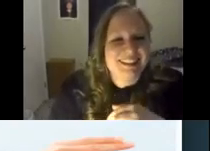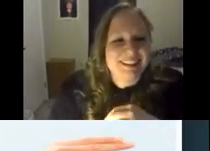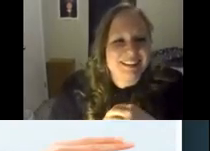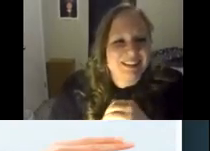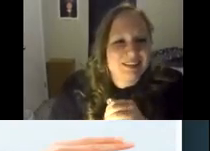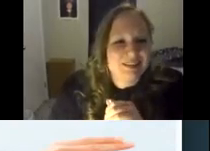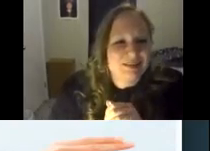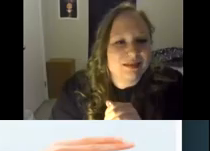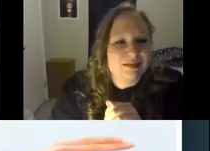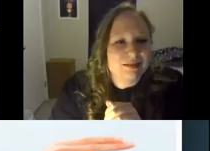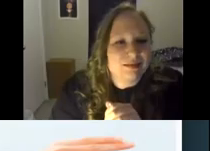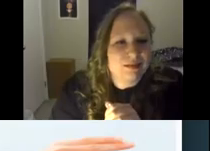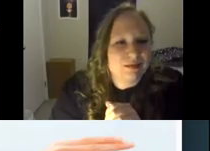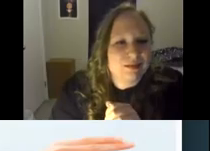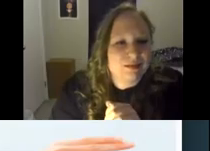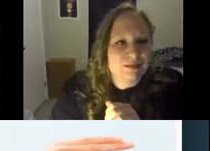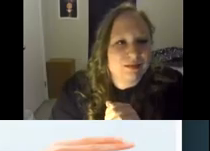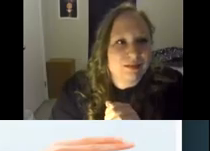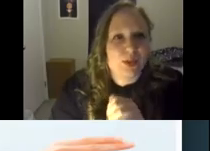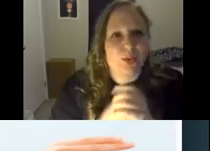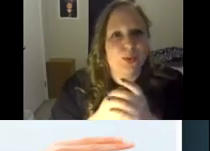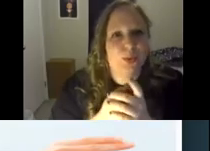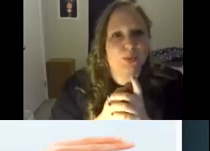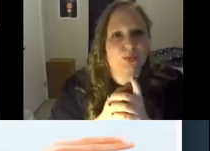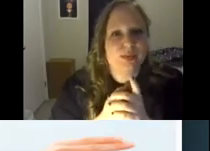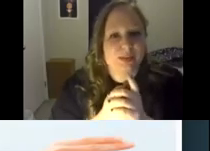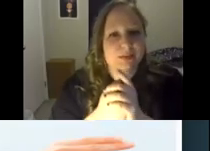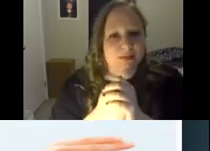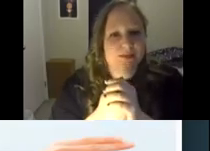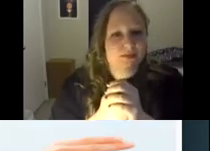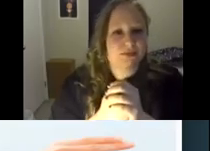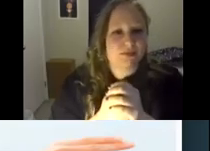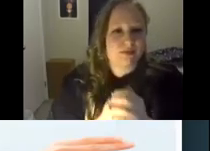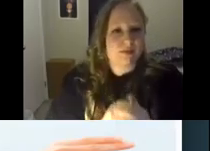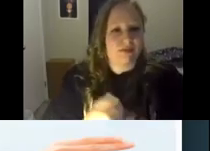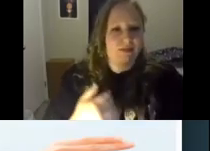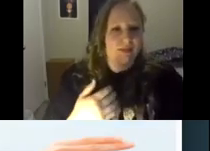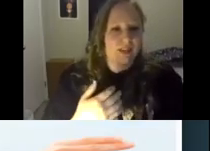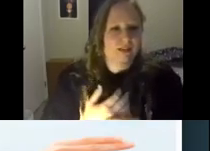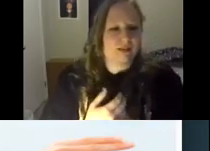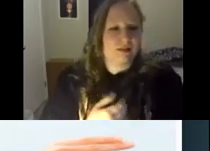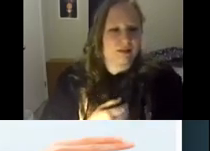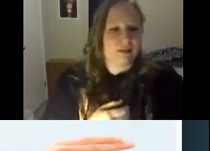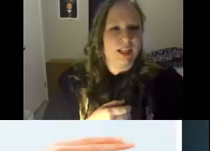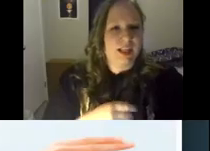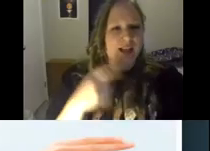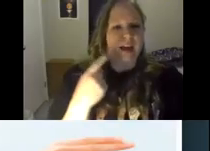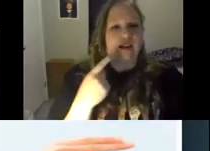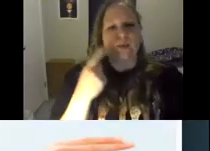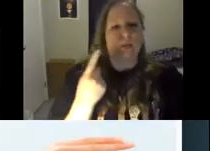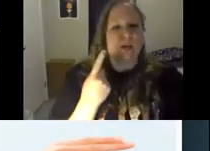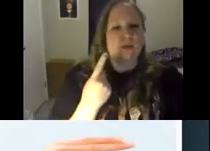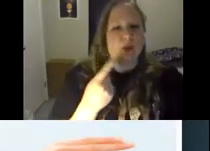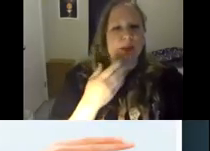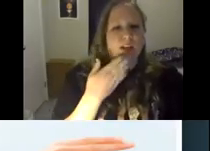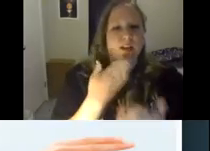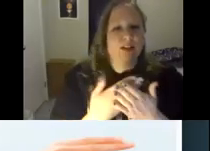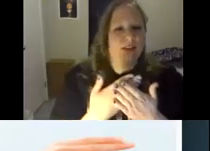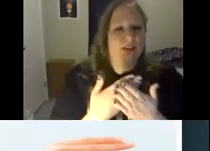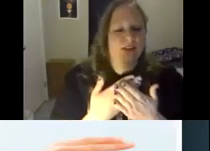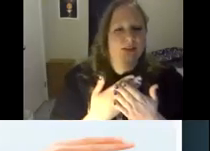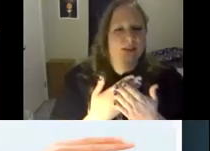How about responses to how are you? Right? I think like I'm good or. Yeah, one would